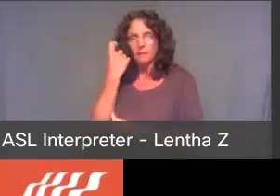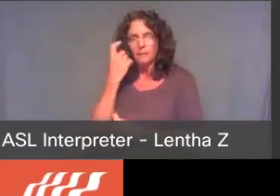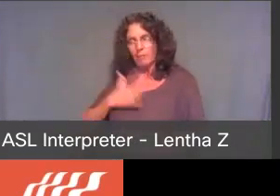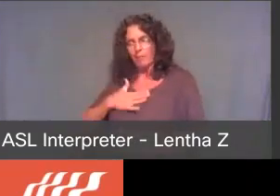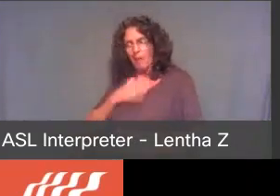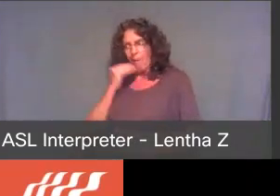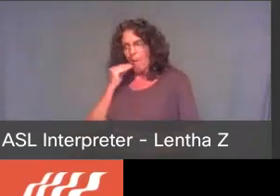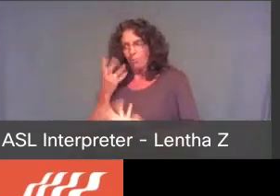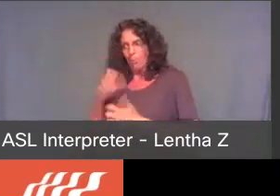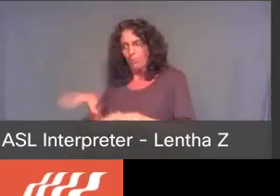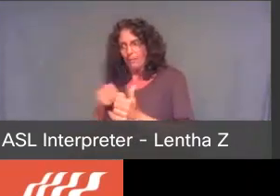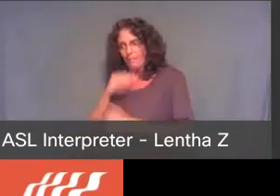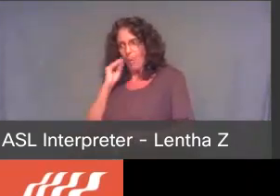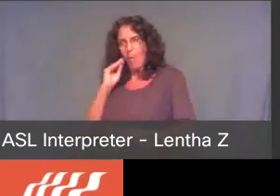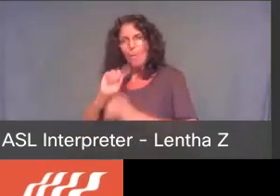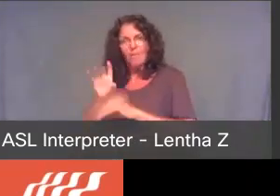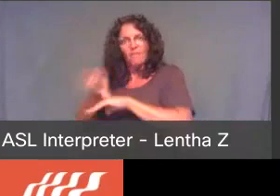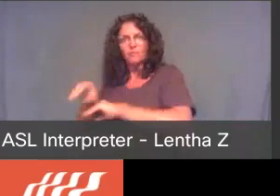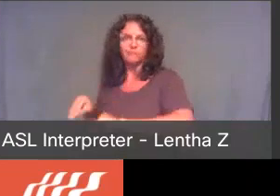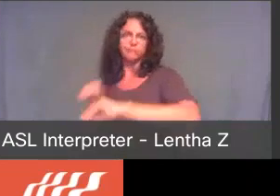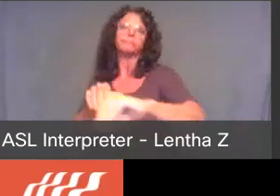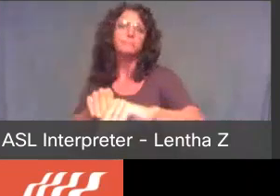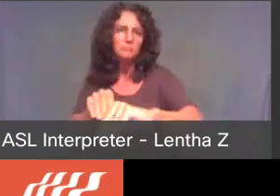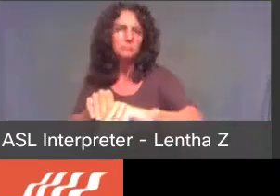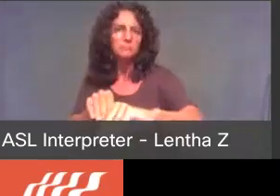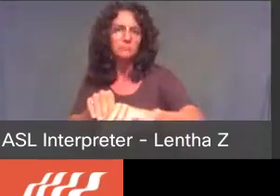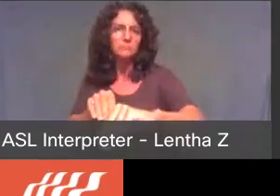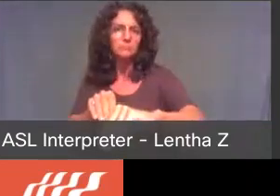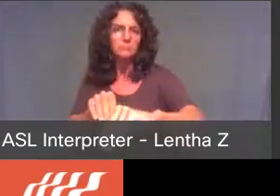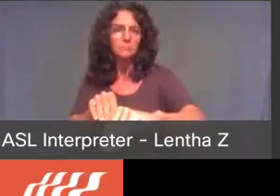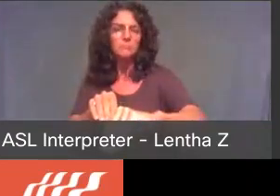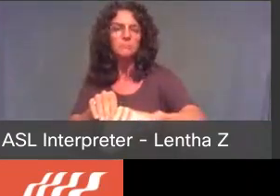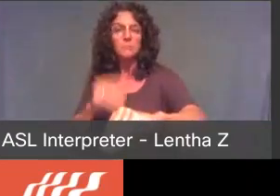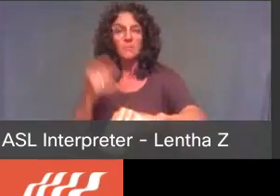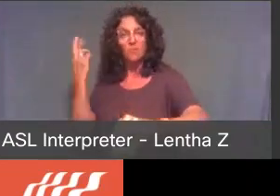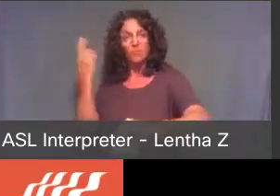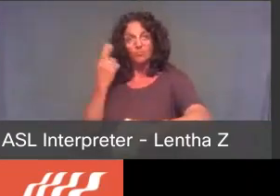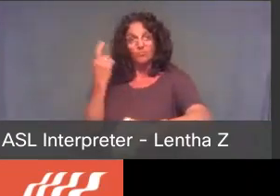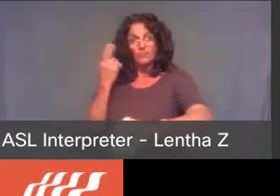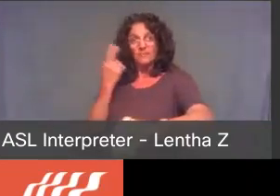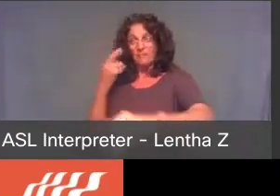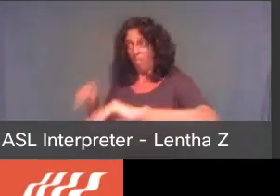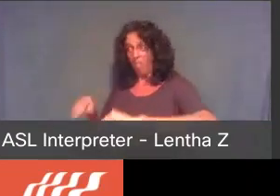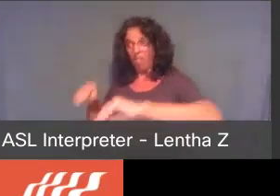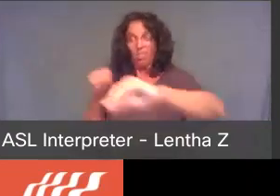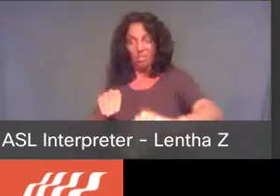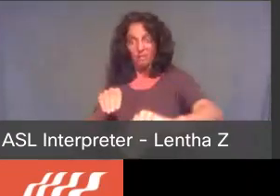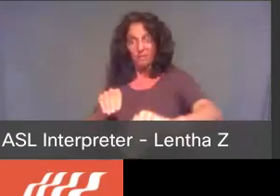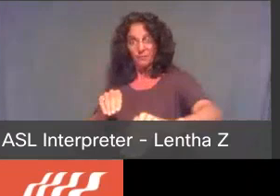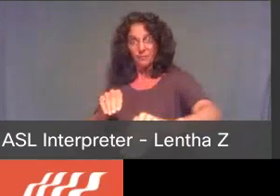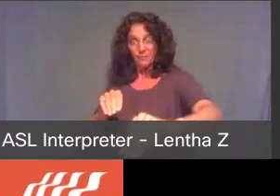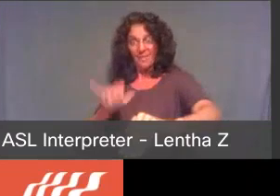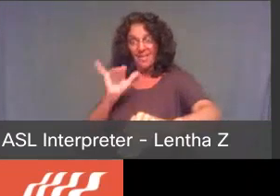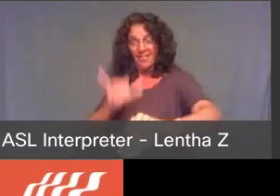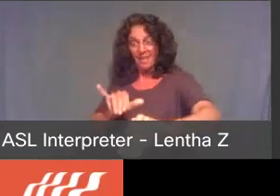to leave. And the reason for that displacement, the catalyst for that migration, is also a form of